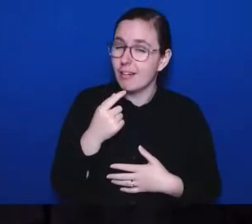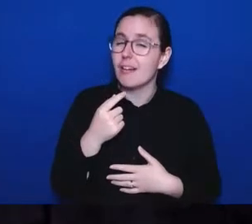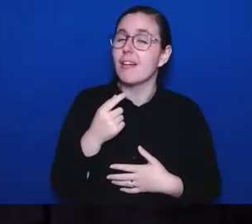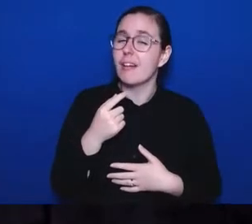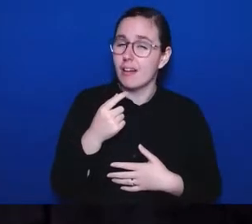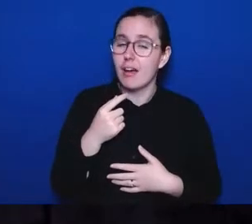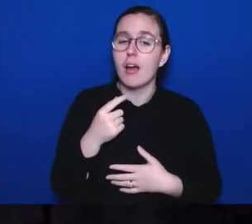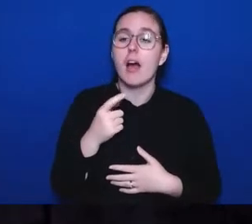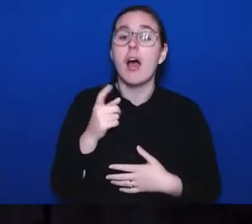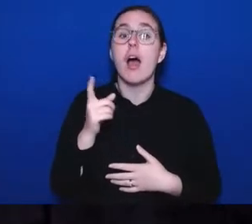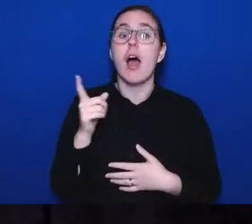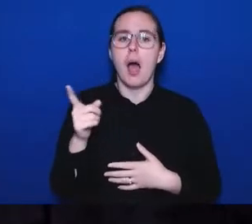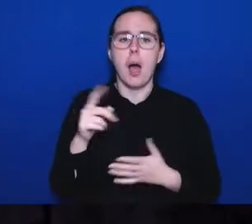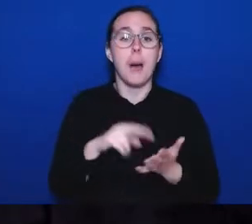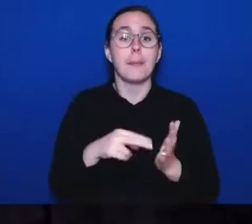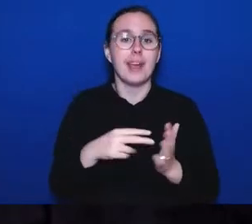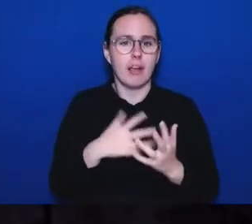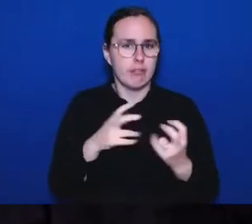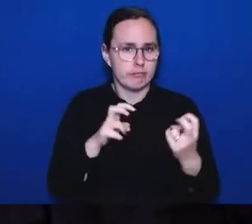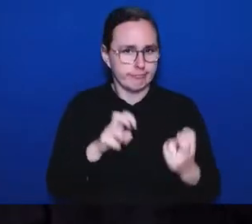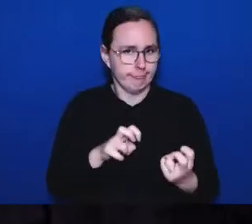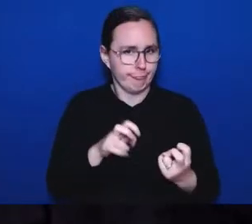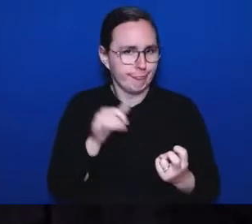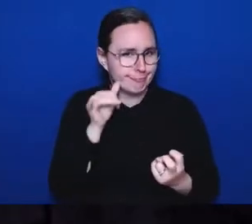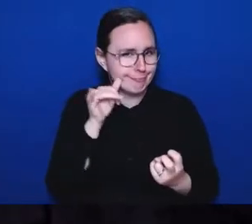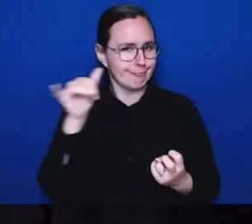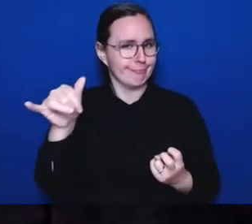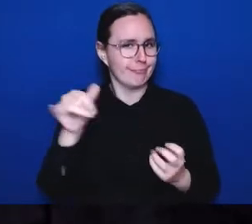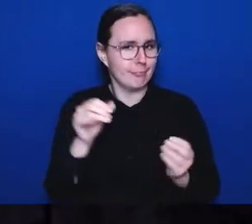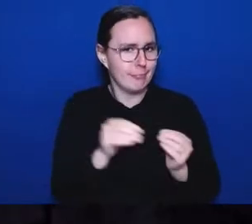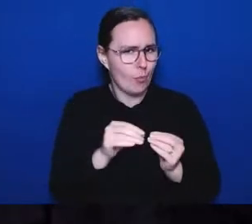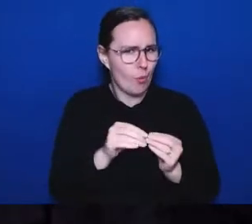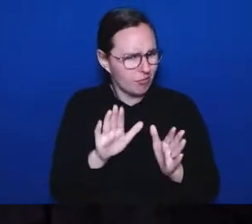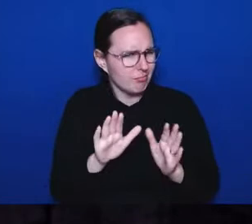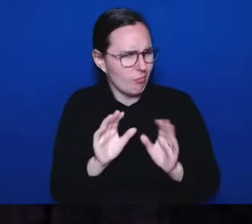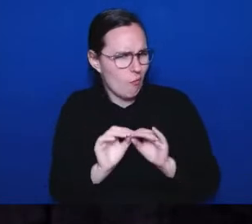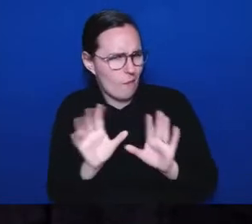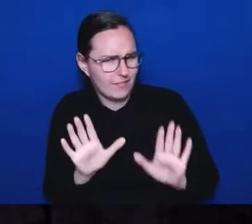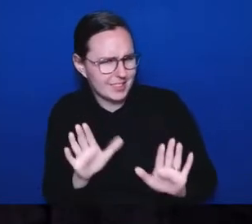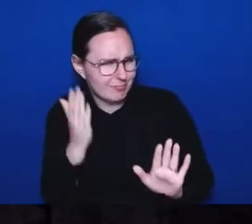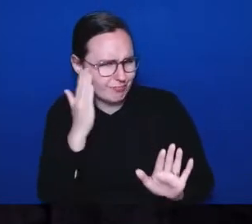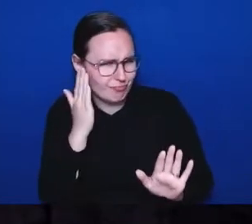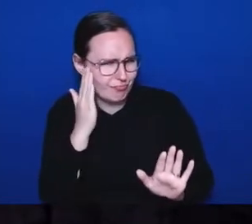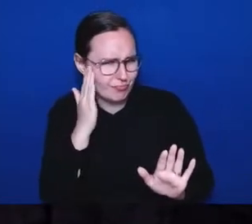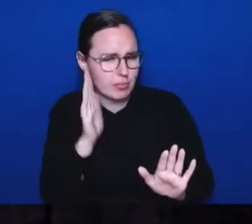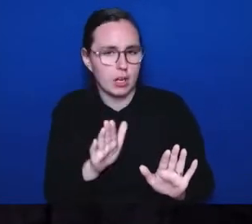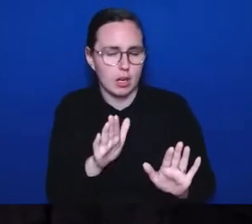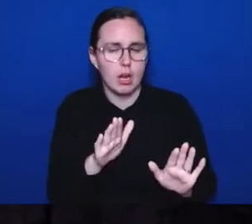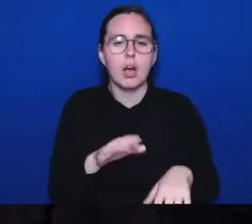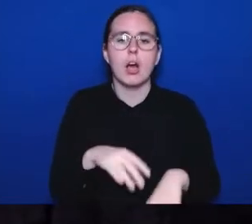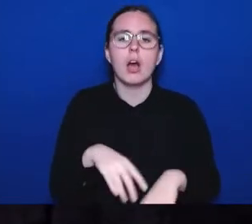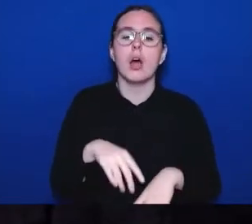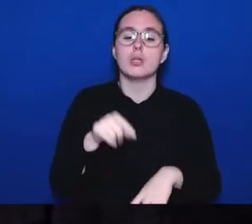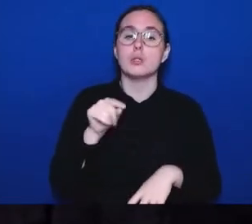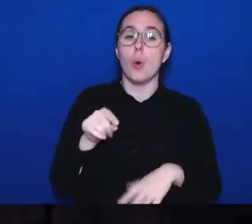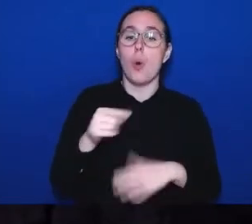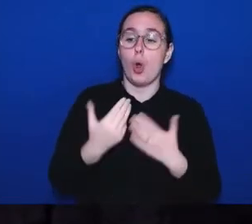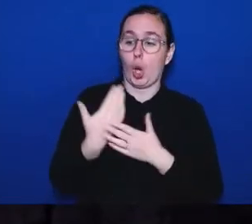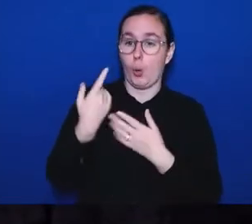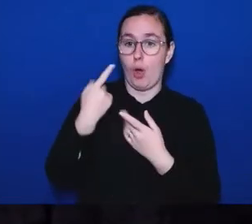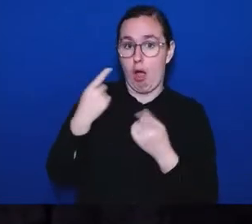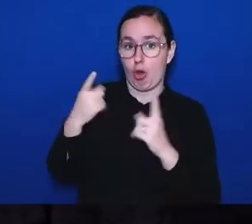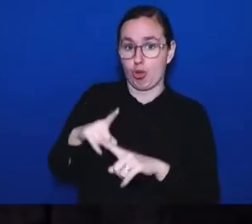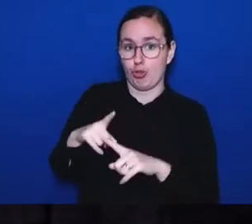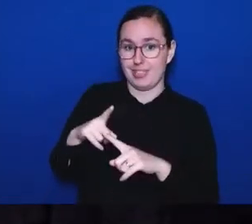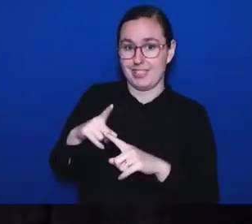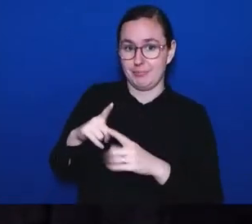this agreement reflects that. And so at different times, we may have significantly different needs of our